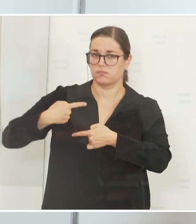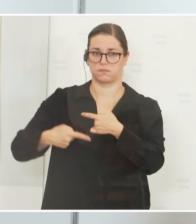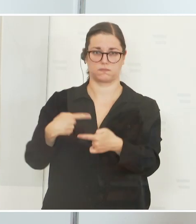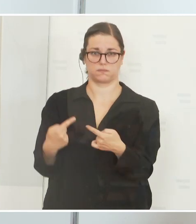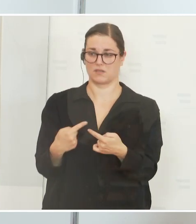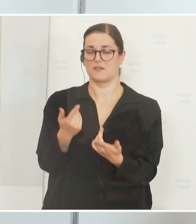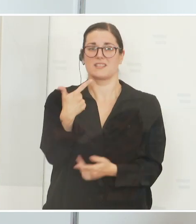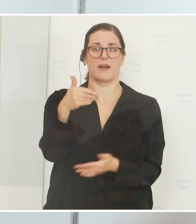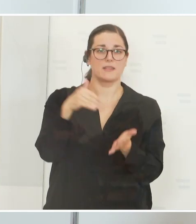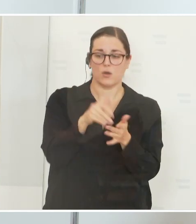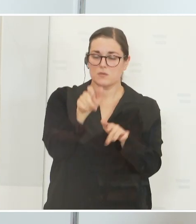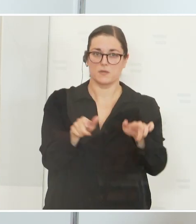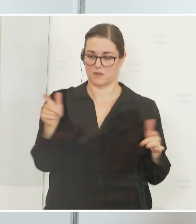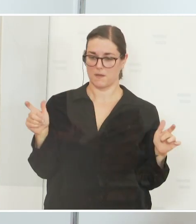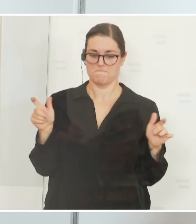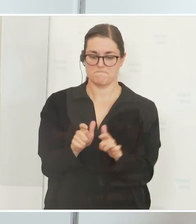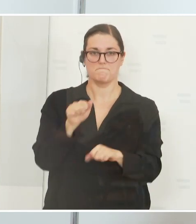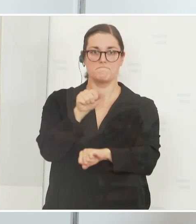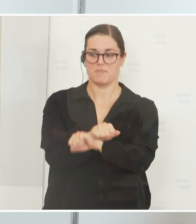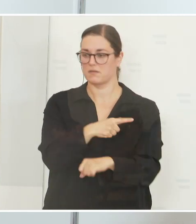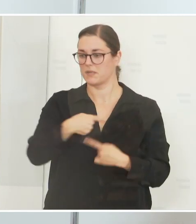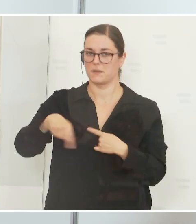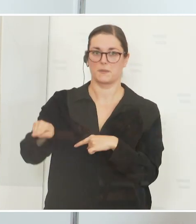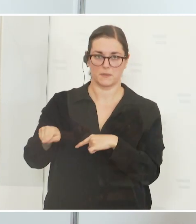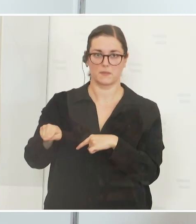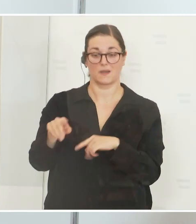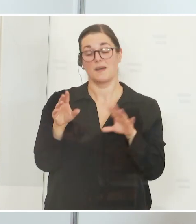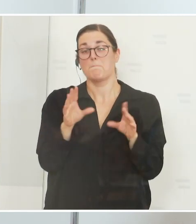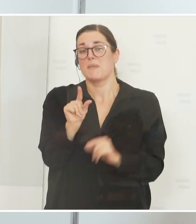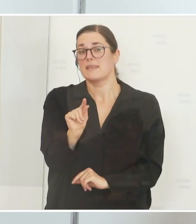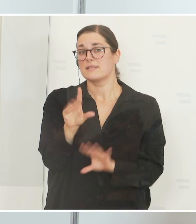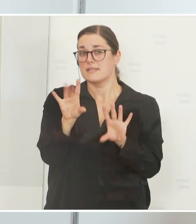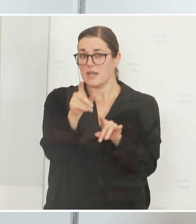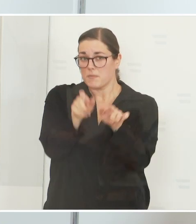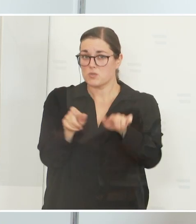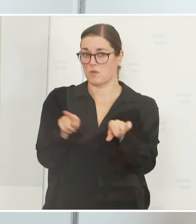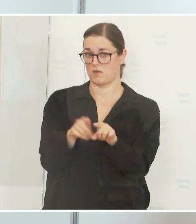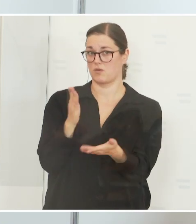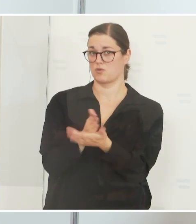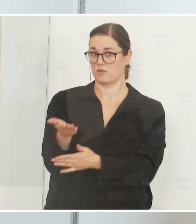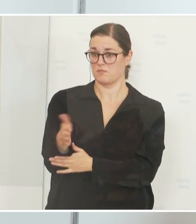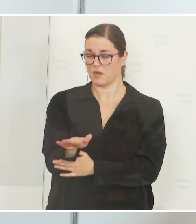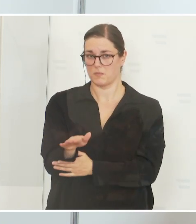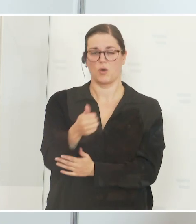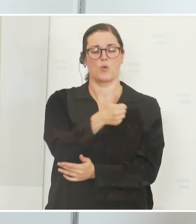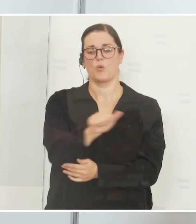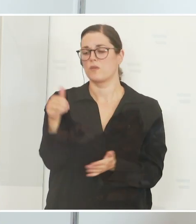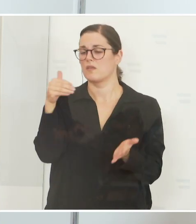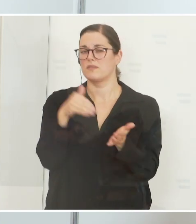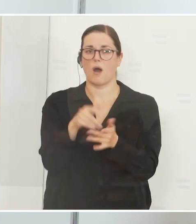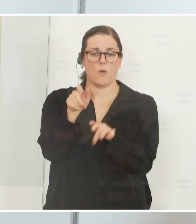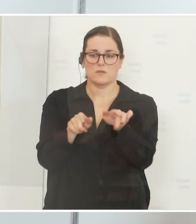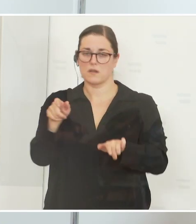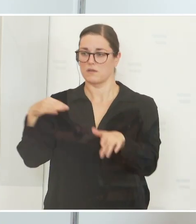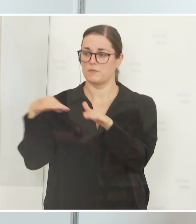imprisoned under political charges. At least 10 died. Hundreds of thousands left the country fleeing from